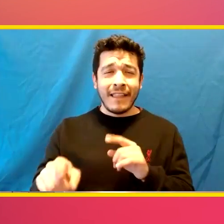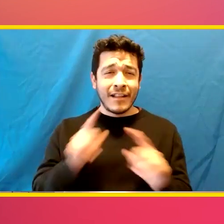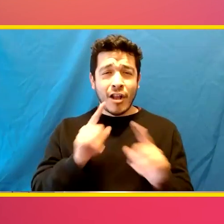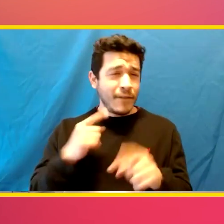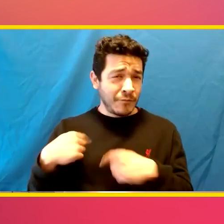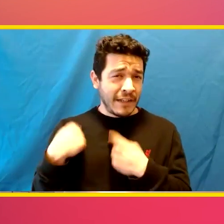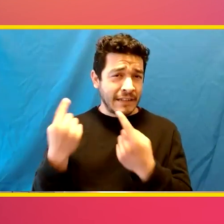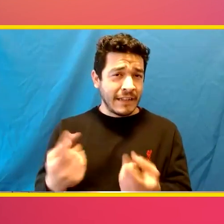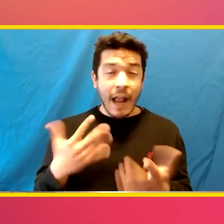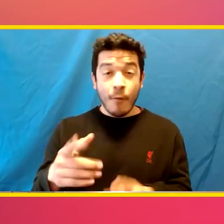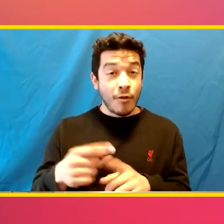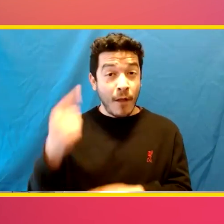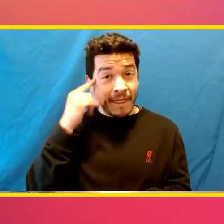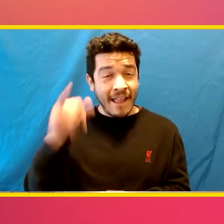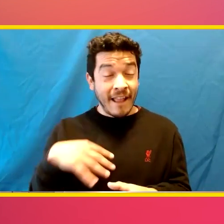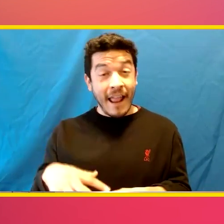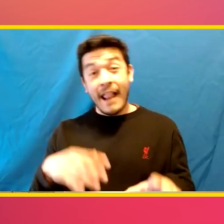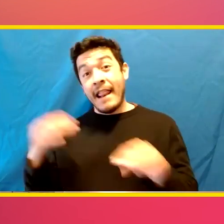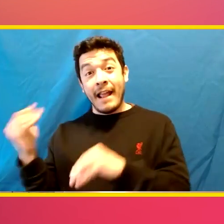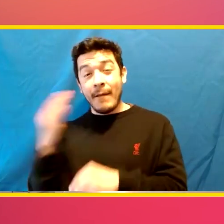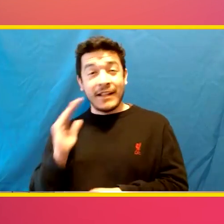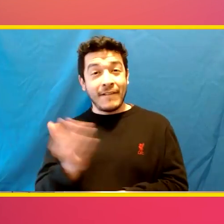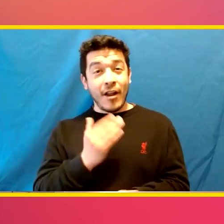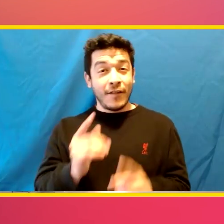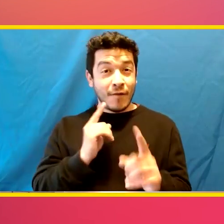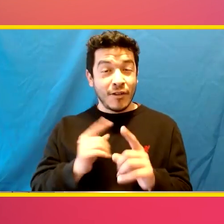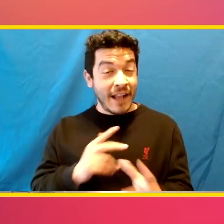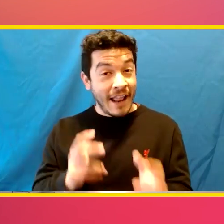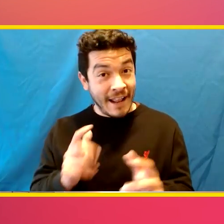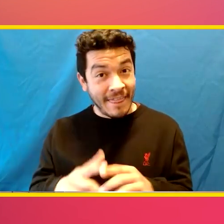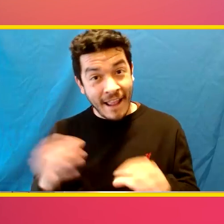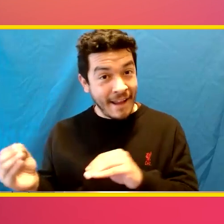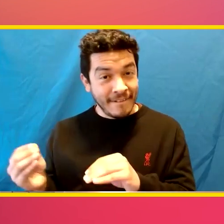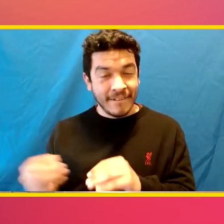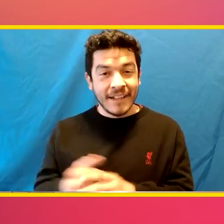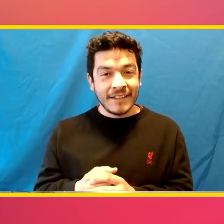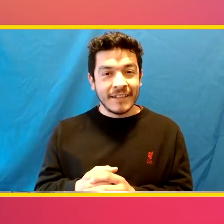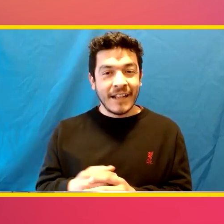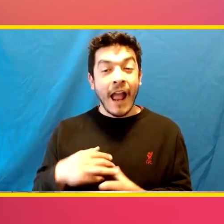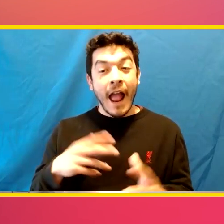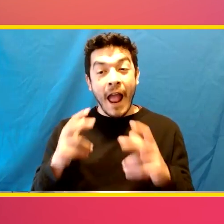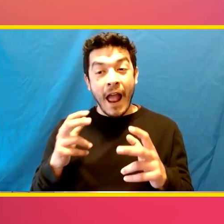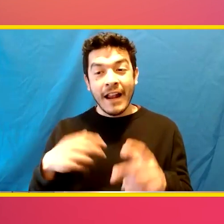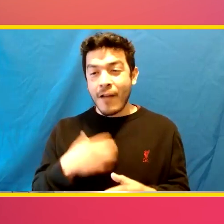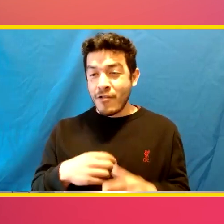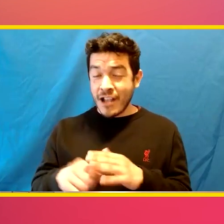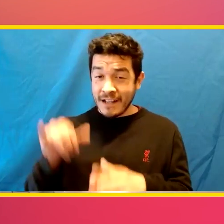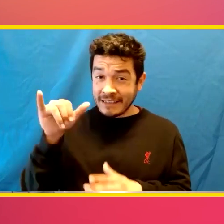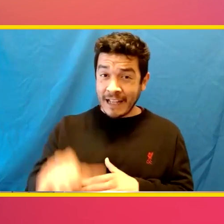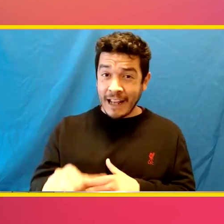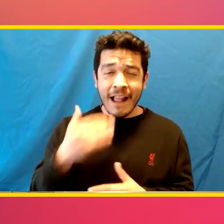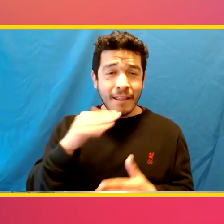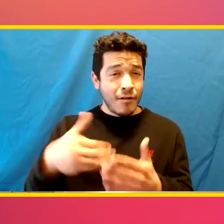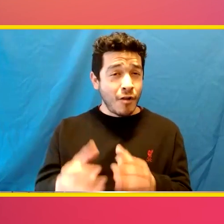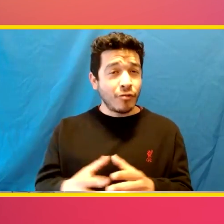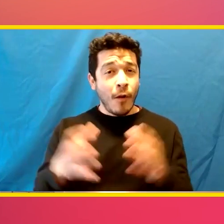been. And I didn't want you to think that I was jumping because I was listening and then left, but I'm listening. I wish I could stay. And thank you all